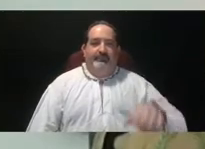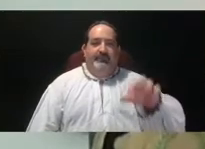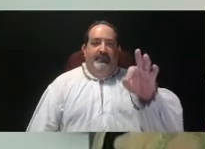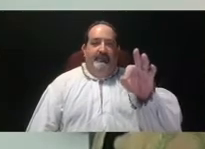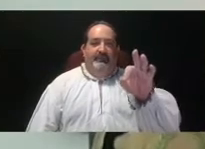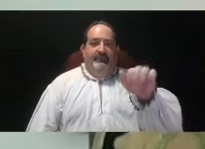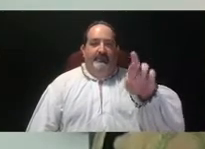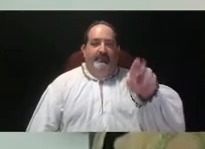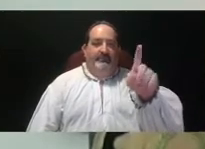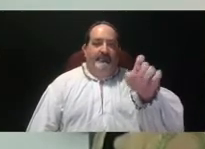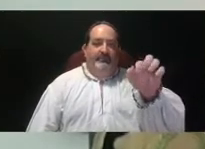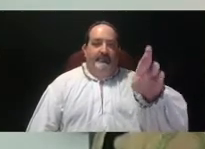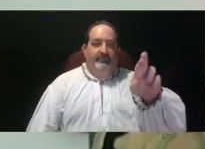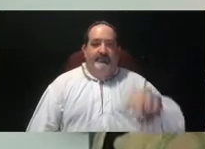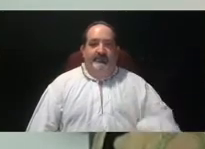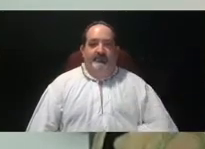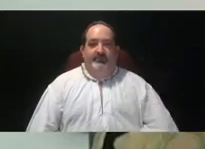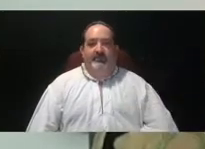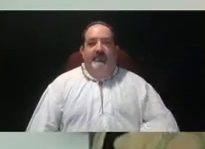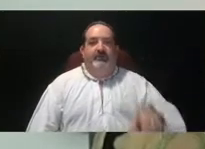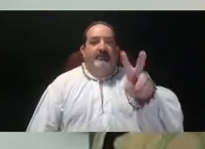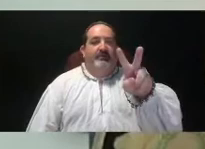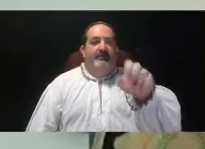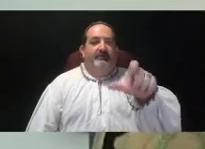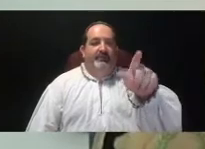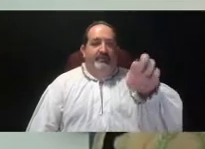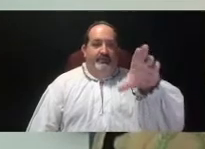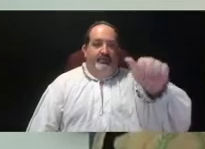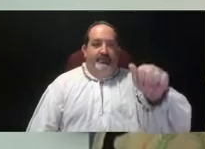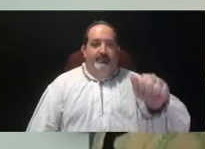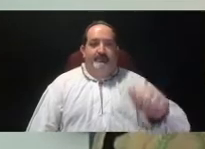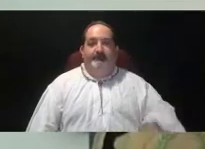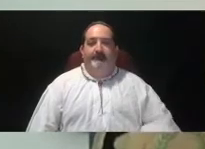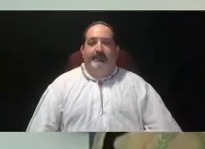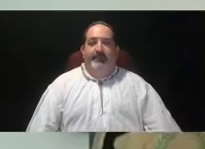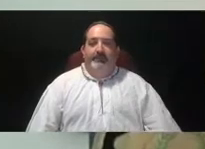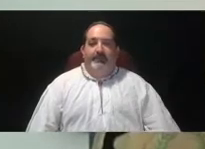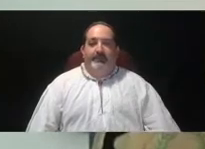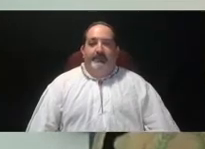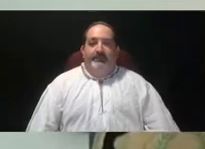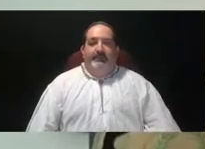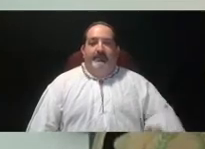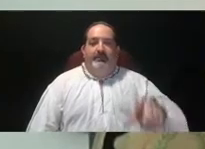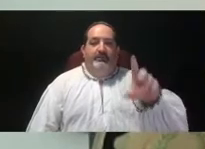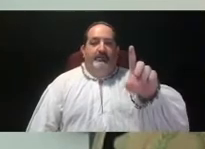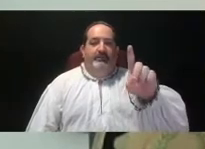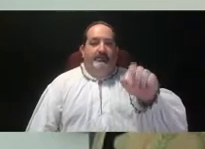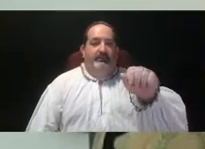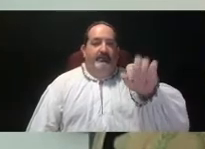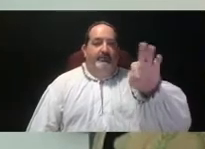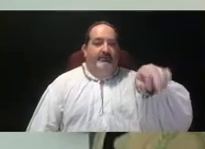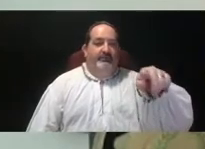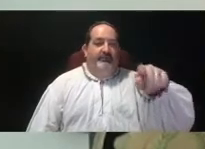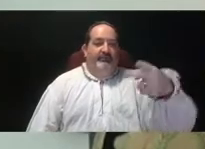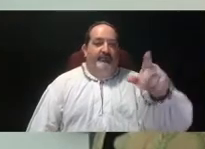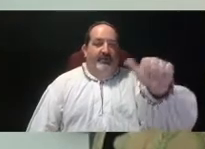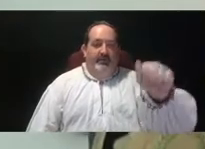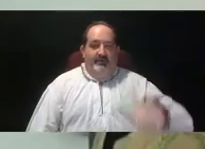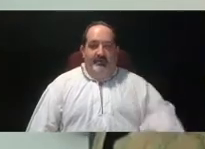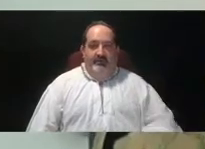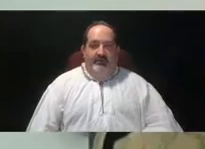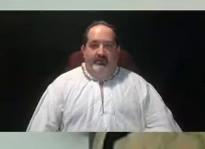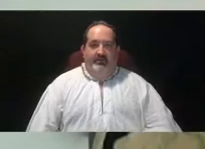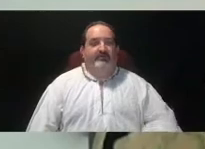Verdir, their guard, the Honourable Lady Valeria Gabrieli, the Honourable Lady Daphne Thomas, the Honourable